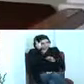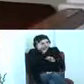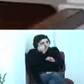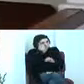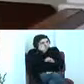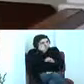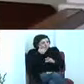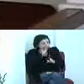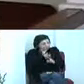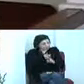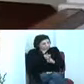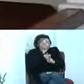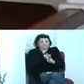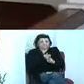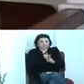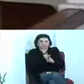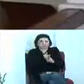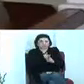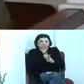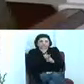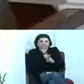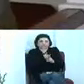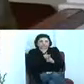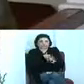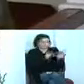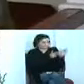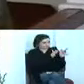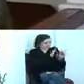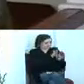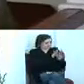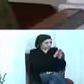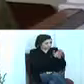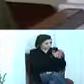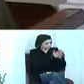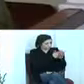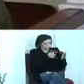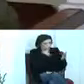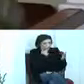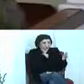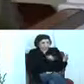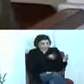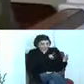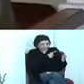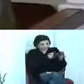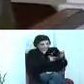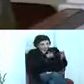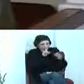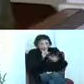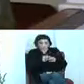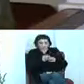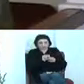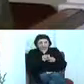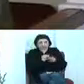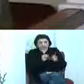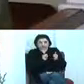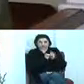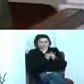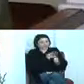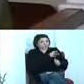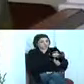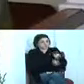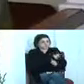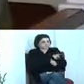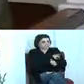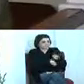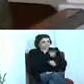best self. The Holy Bible tells us what to do and how powerful our minds